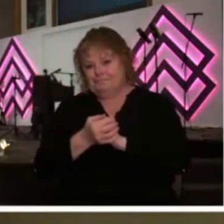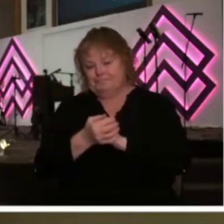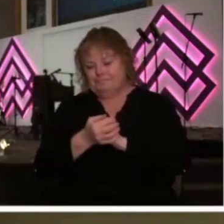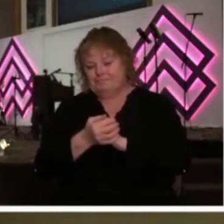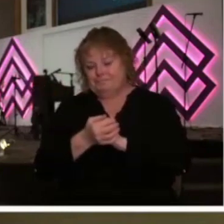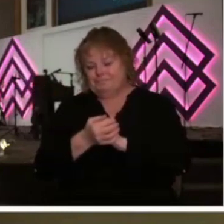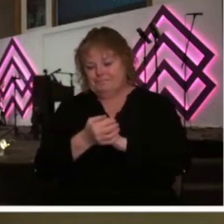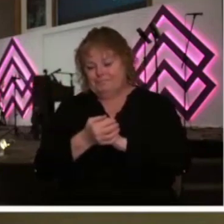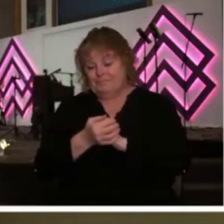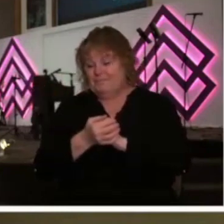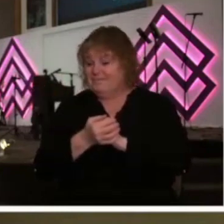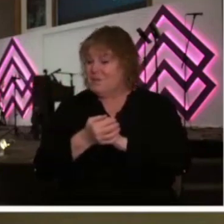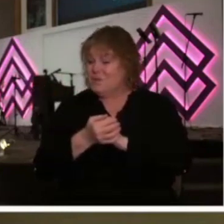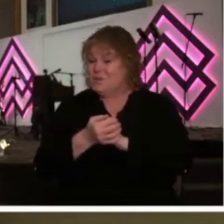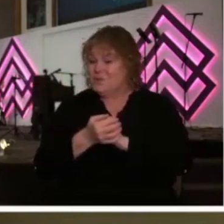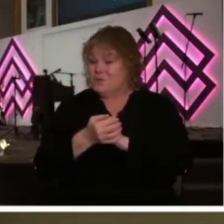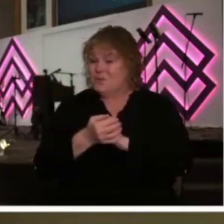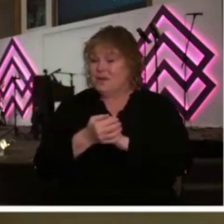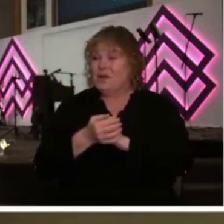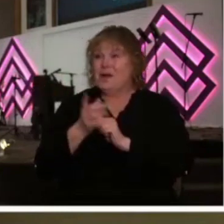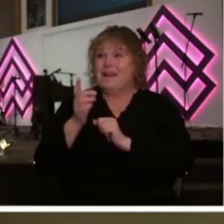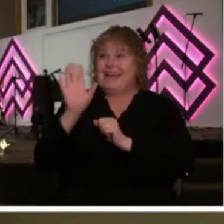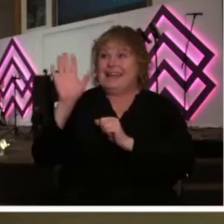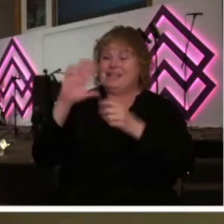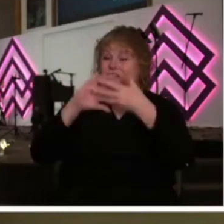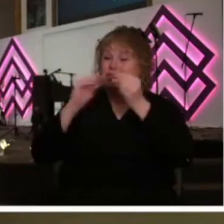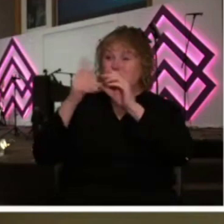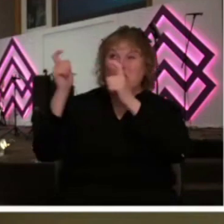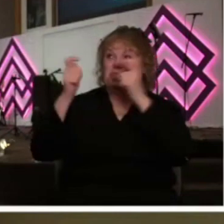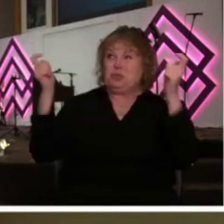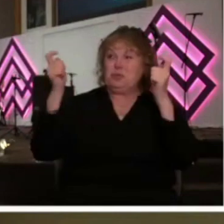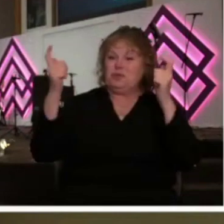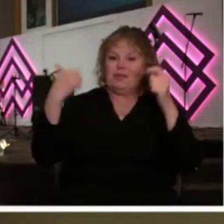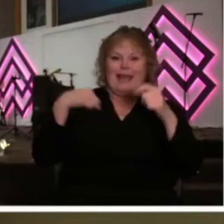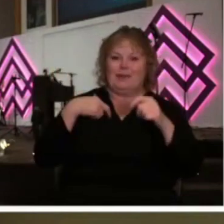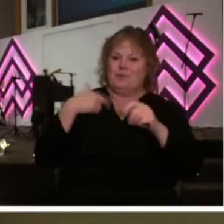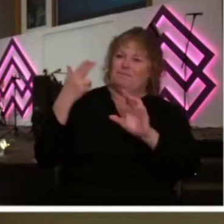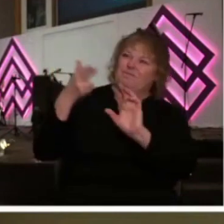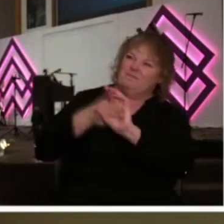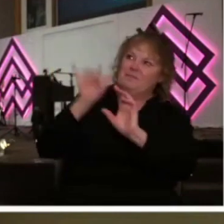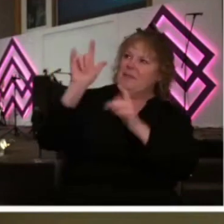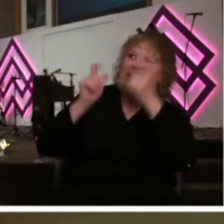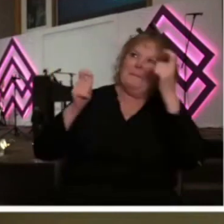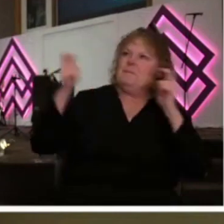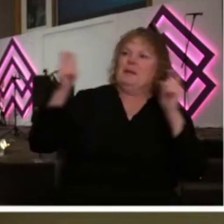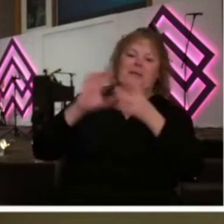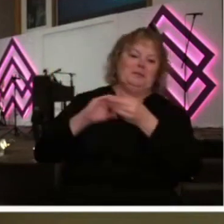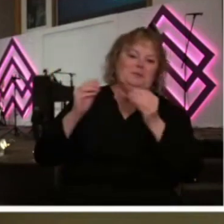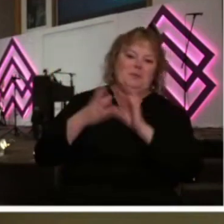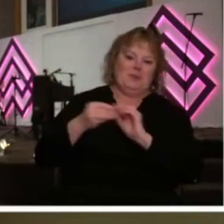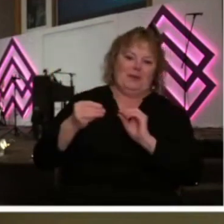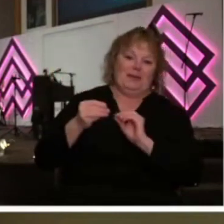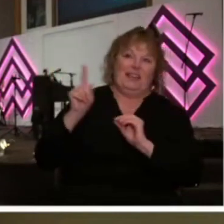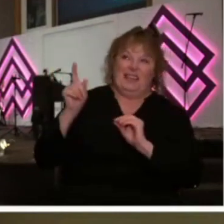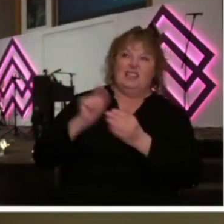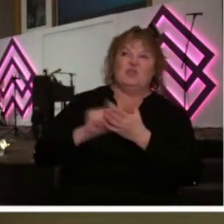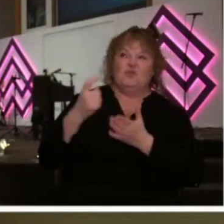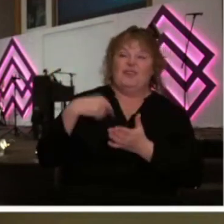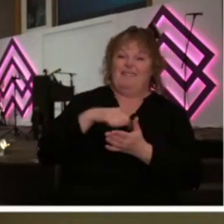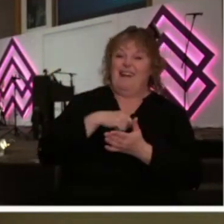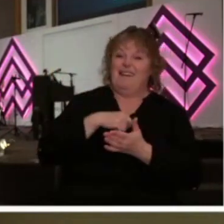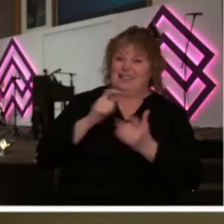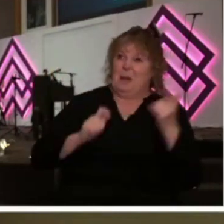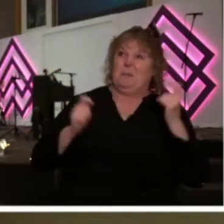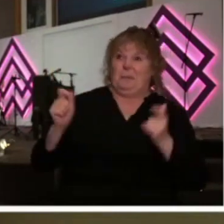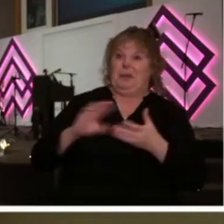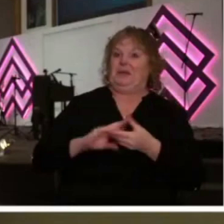We are stepping into a bigger story than we ever dreamed that God would write for us. And this is a choice